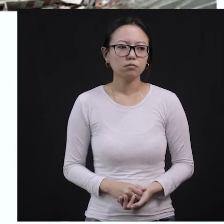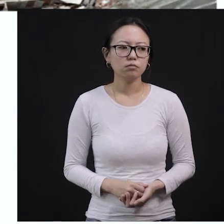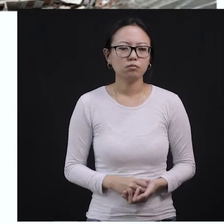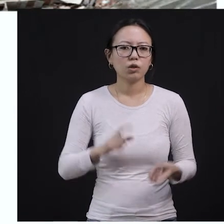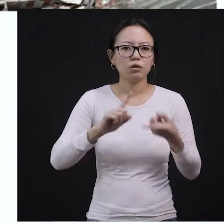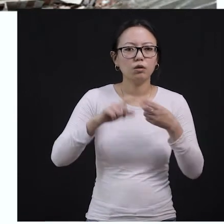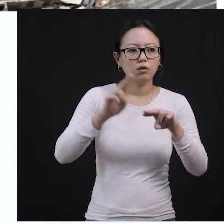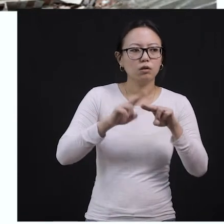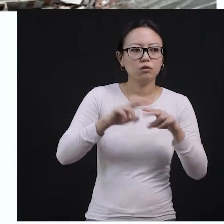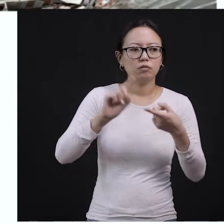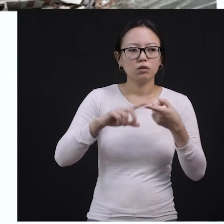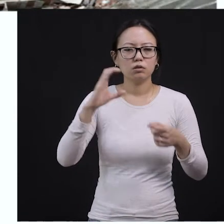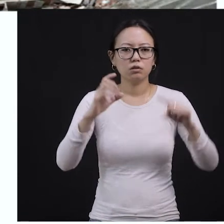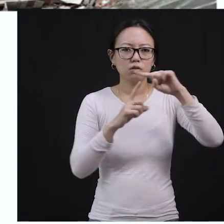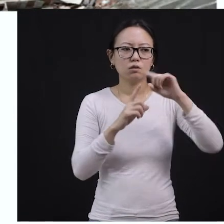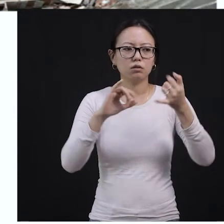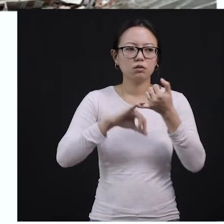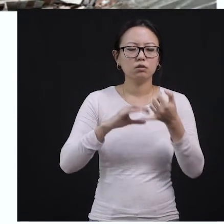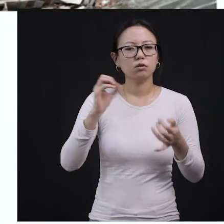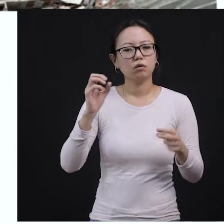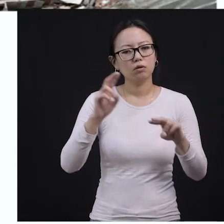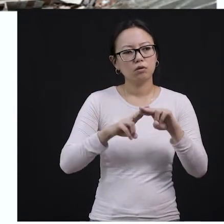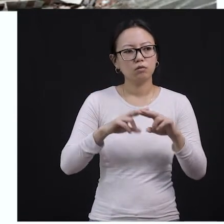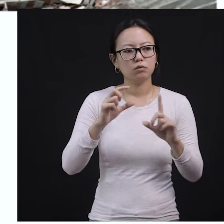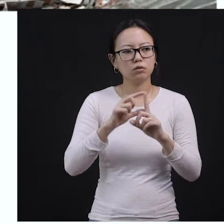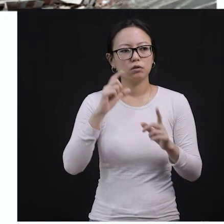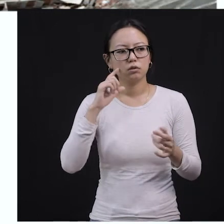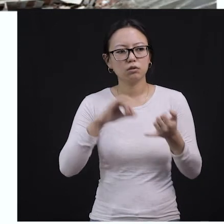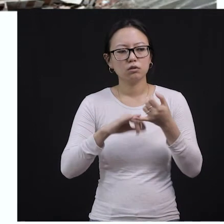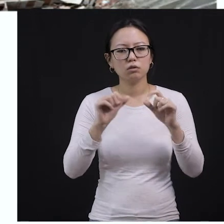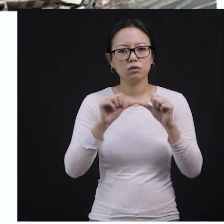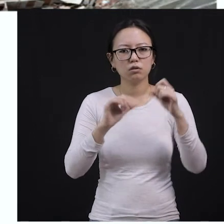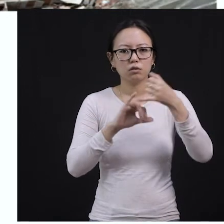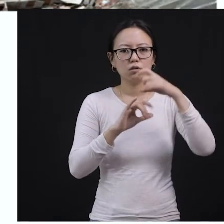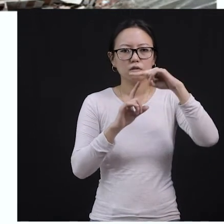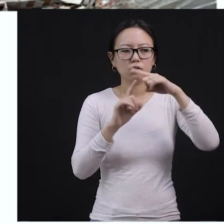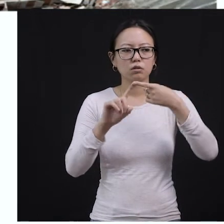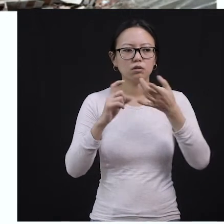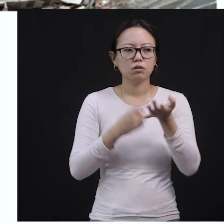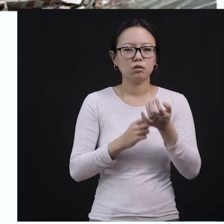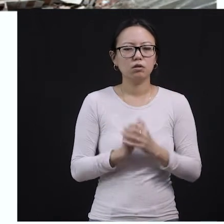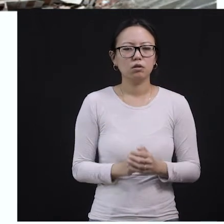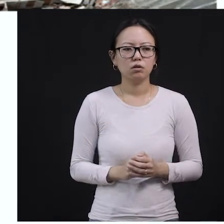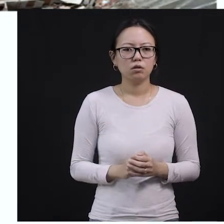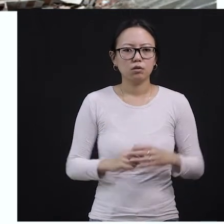of disaster. One is humanitarian, two, public health,